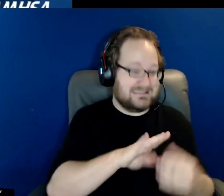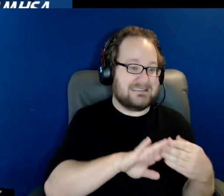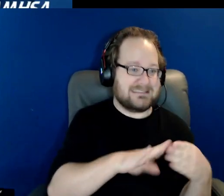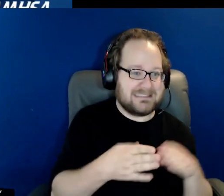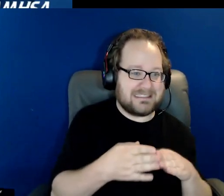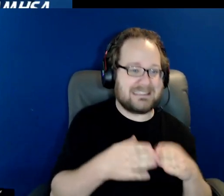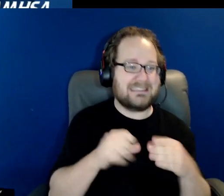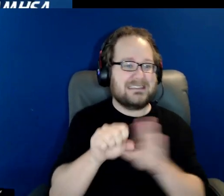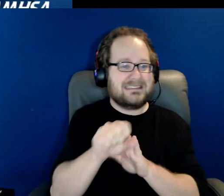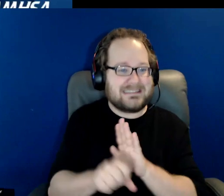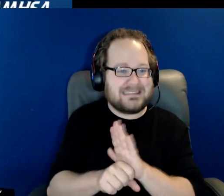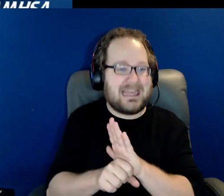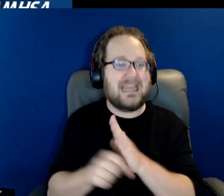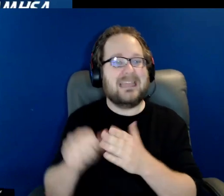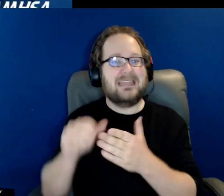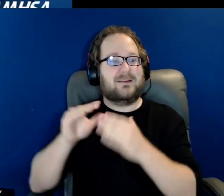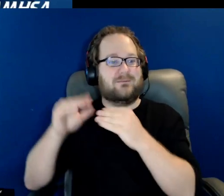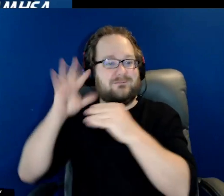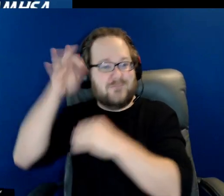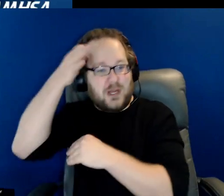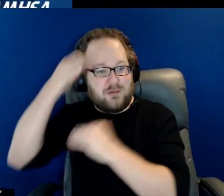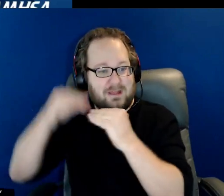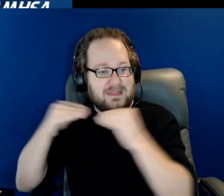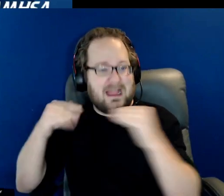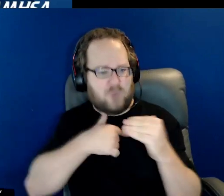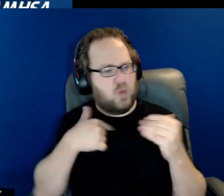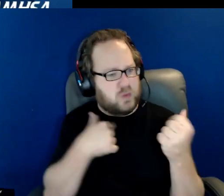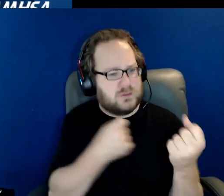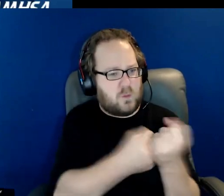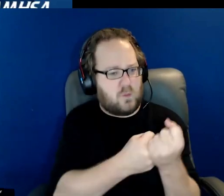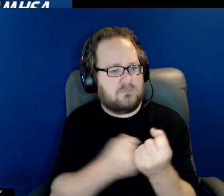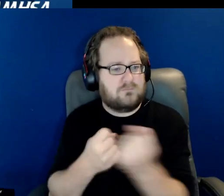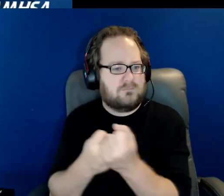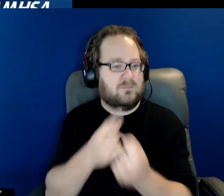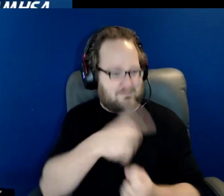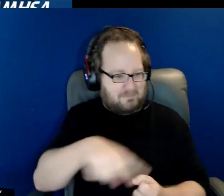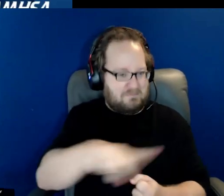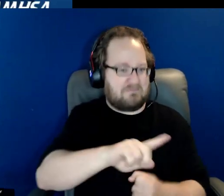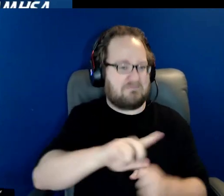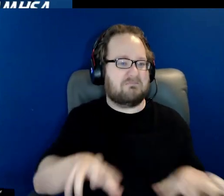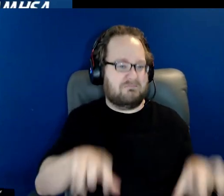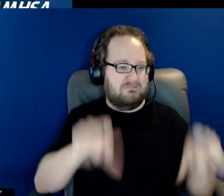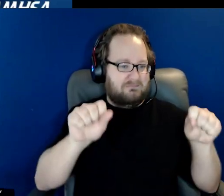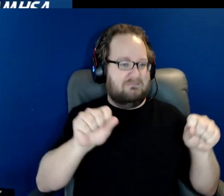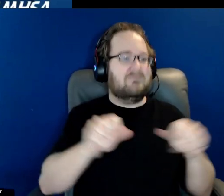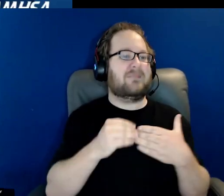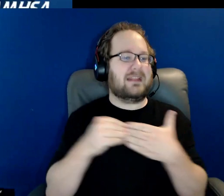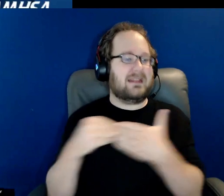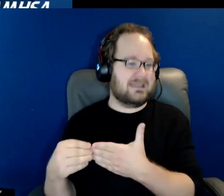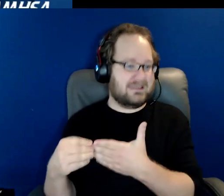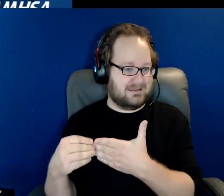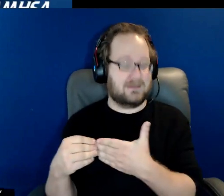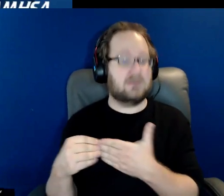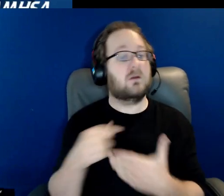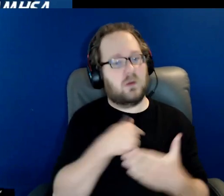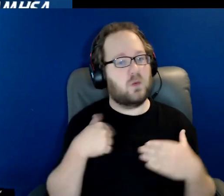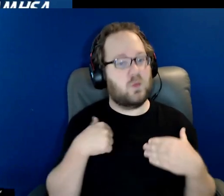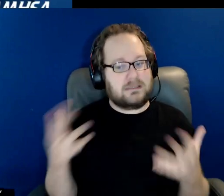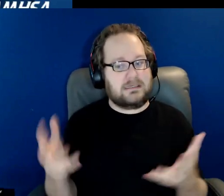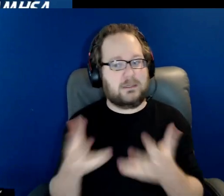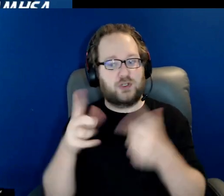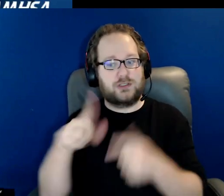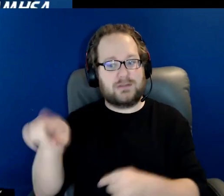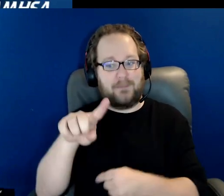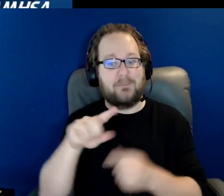the leads. In terms of how we help our, let's say, behavioral health providers know how to be in the